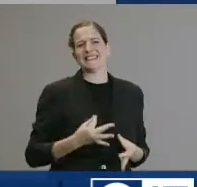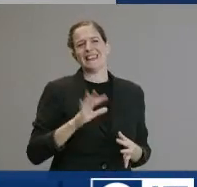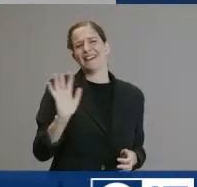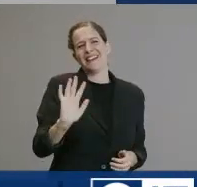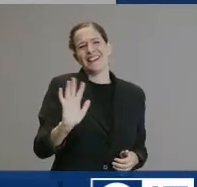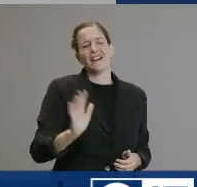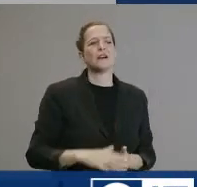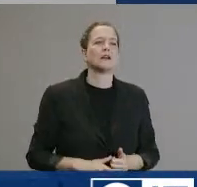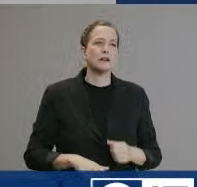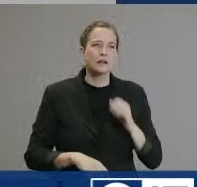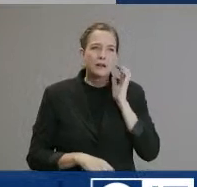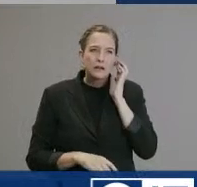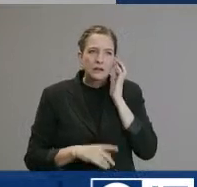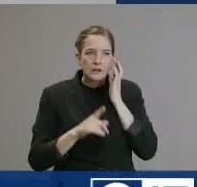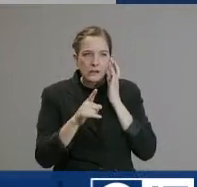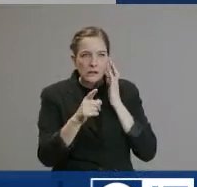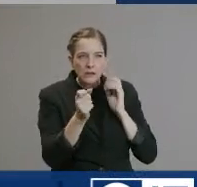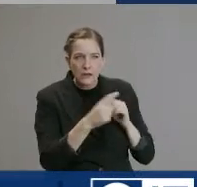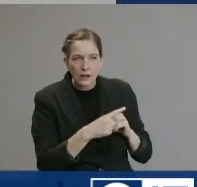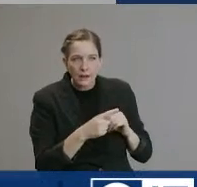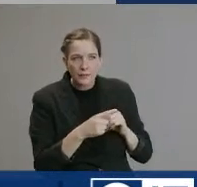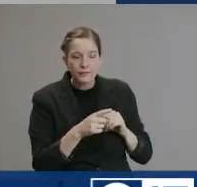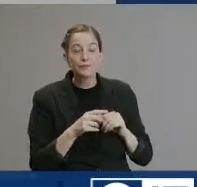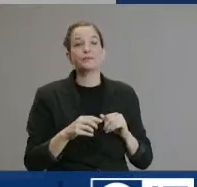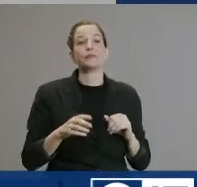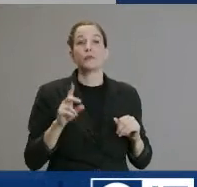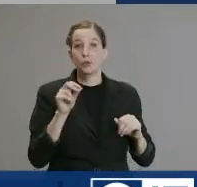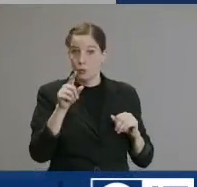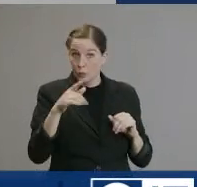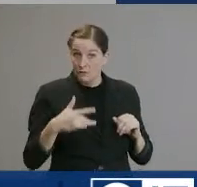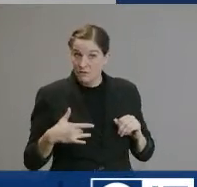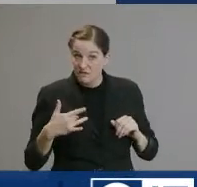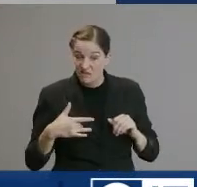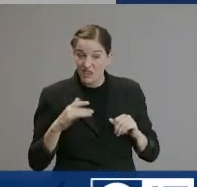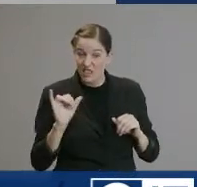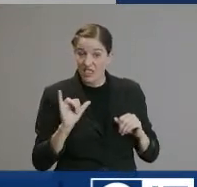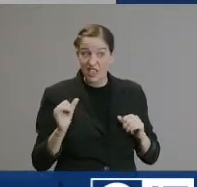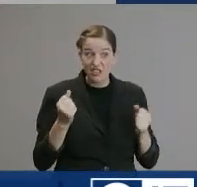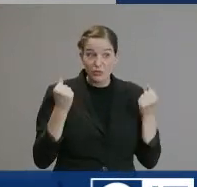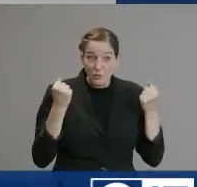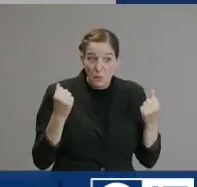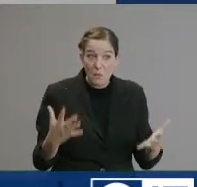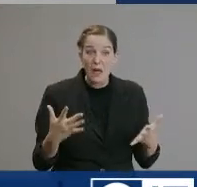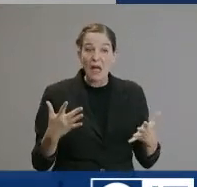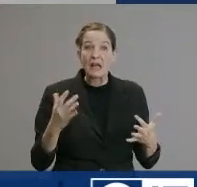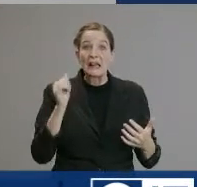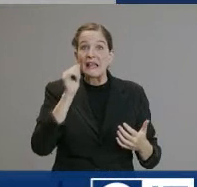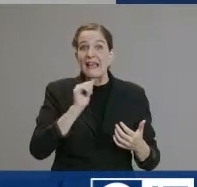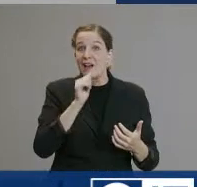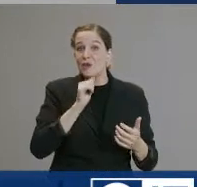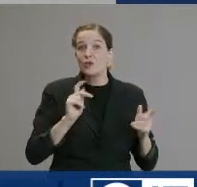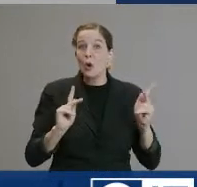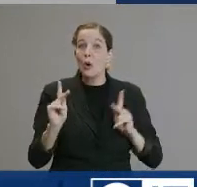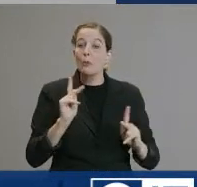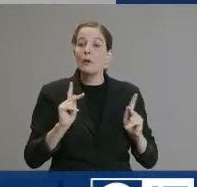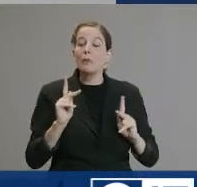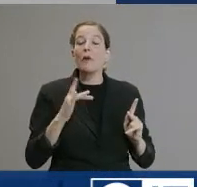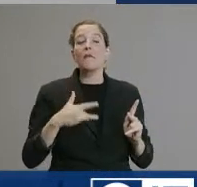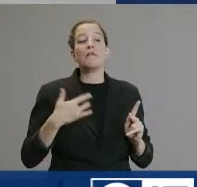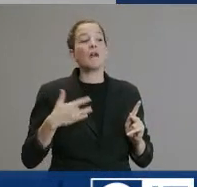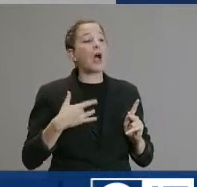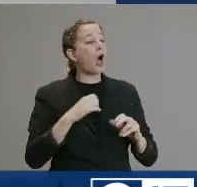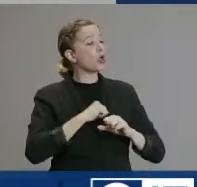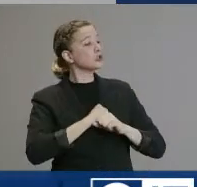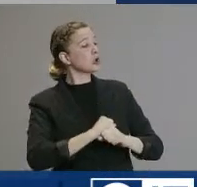like too many Arizonans have fallen into a false sense of security, or maybe a little apathetic when it comes to